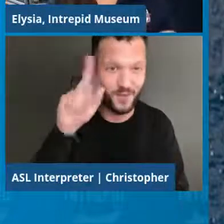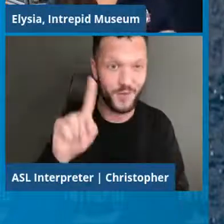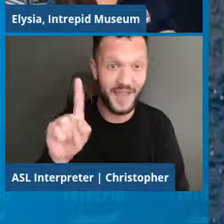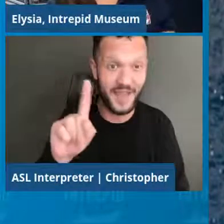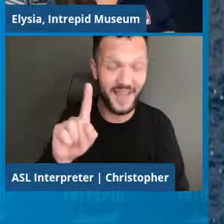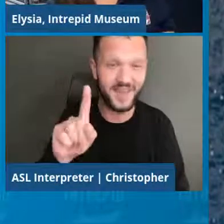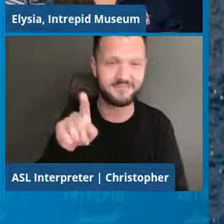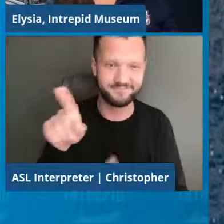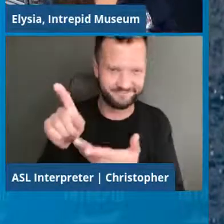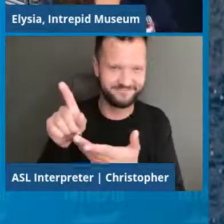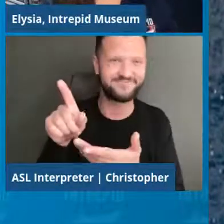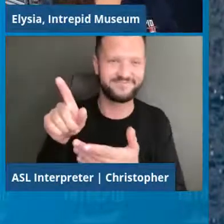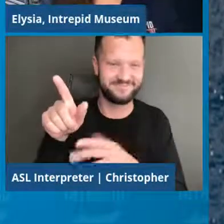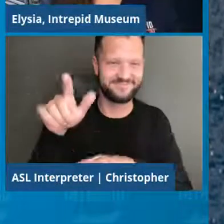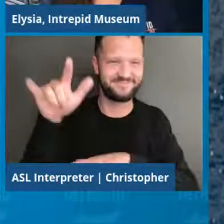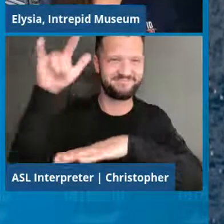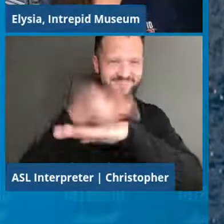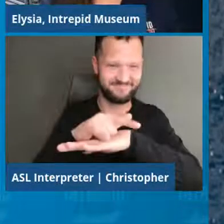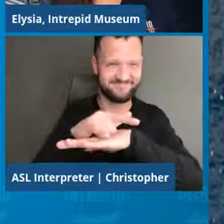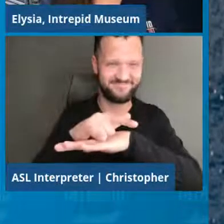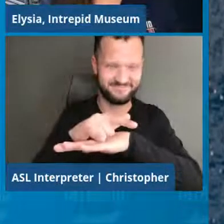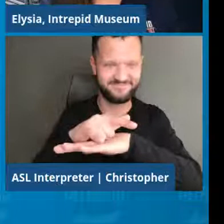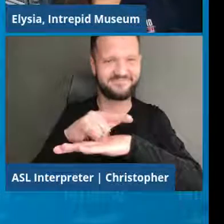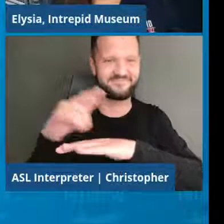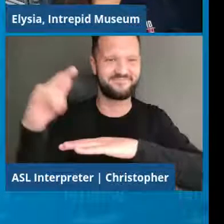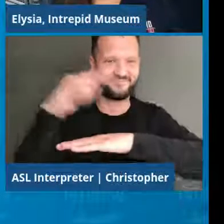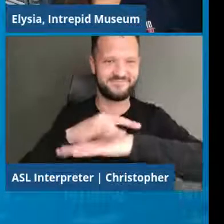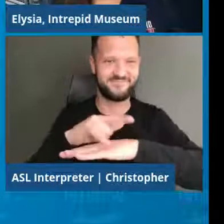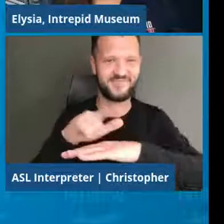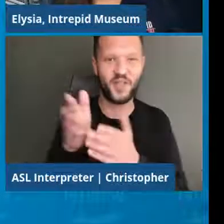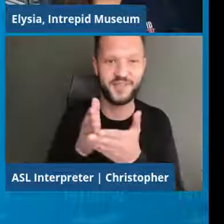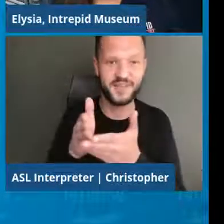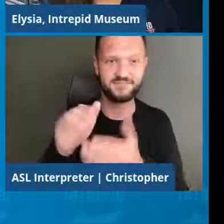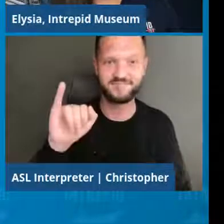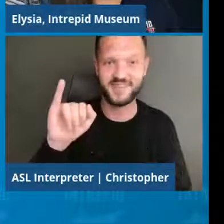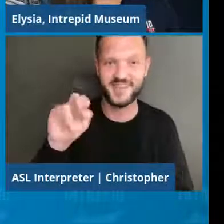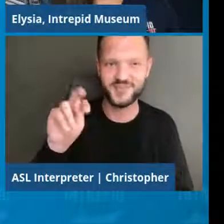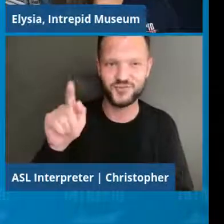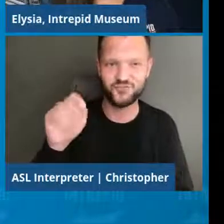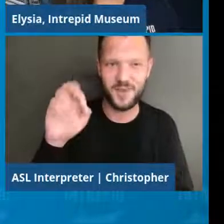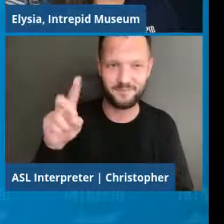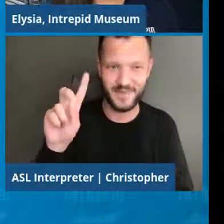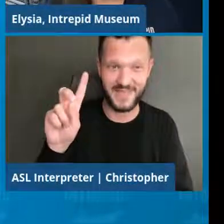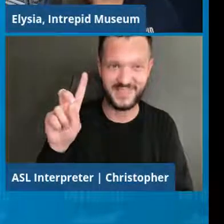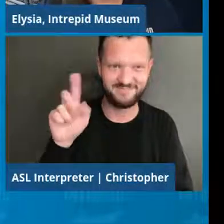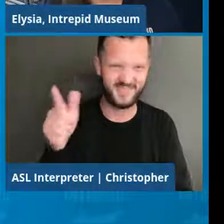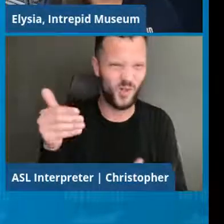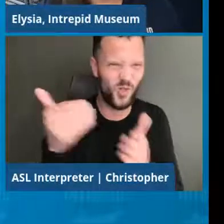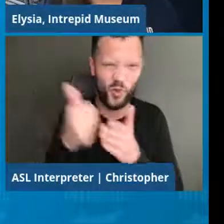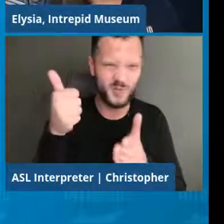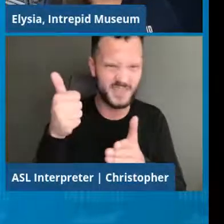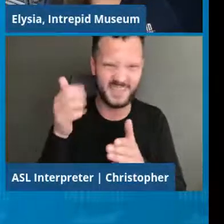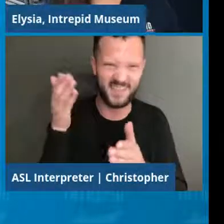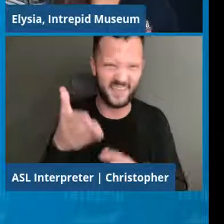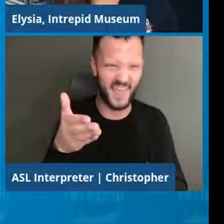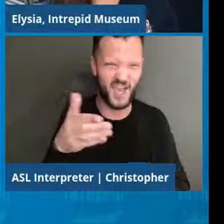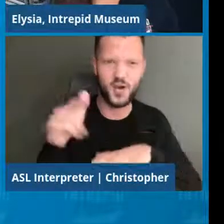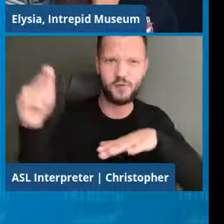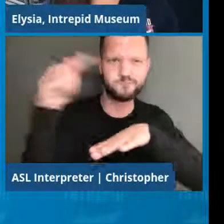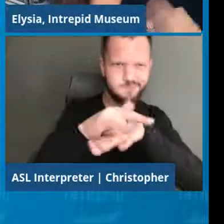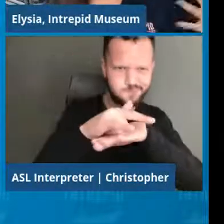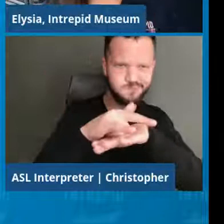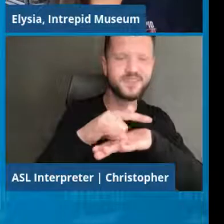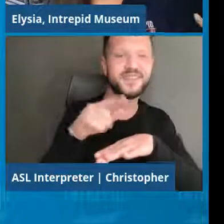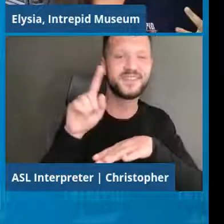the Intrepid. And so here he is actually on board the ship. These are some photos from our collection. And there he